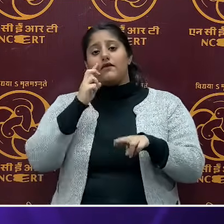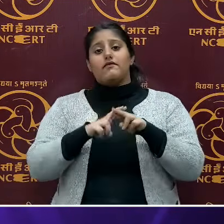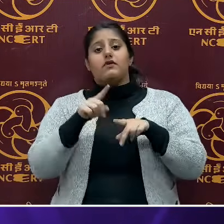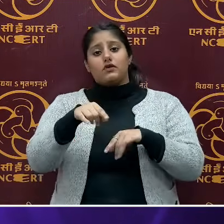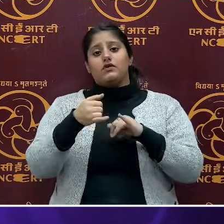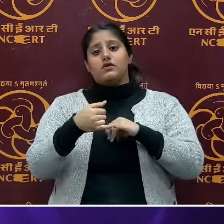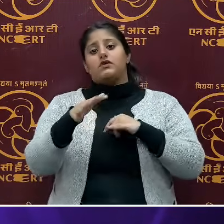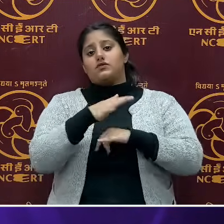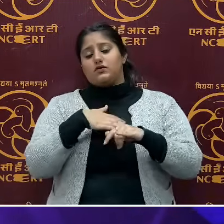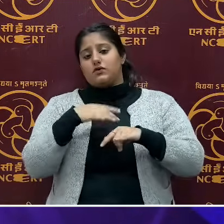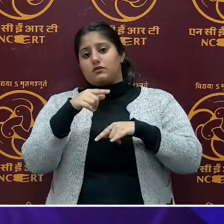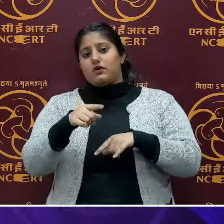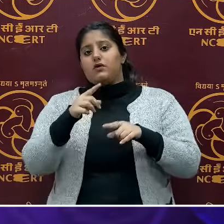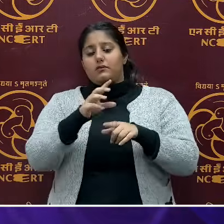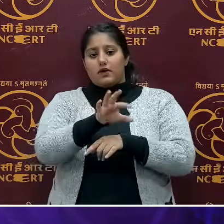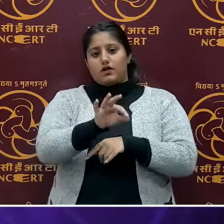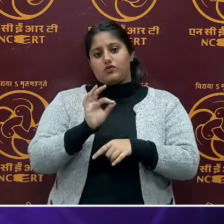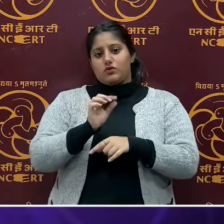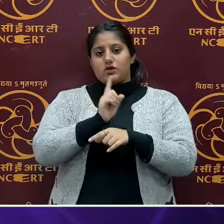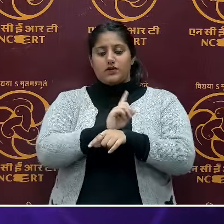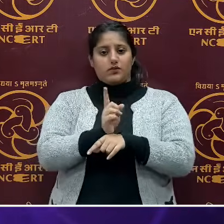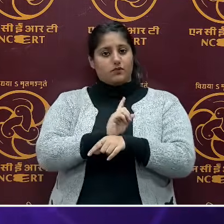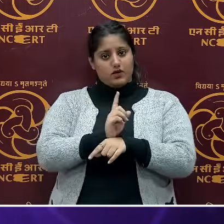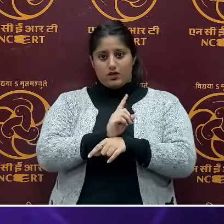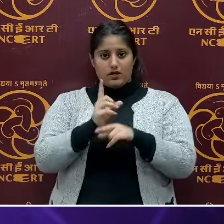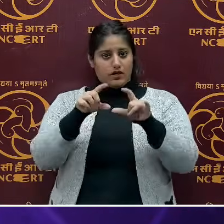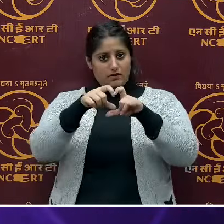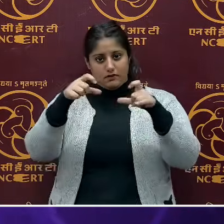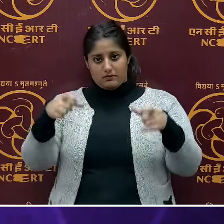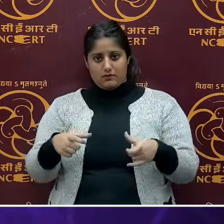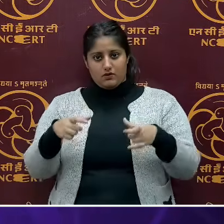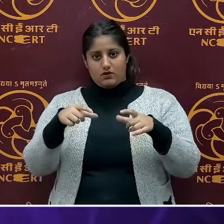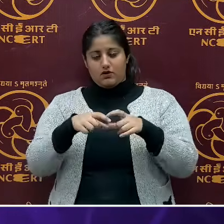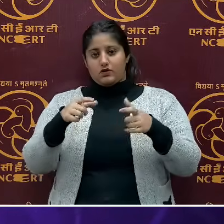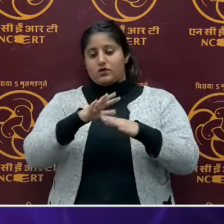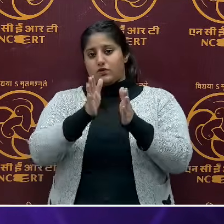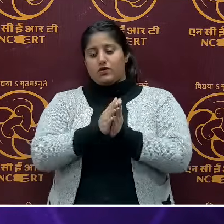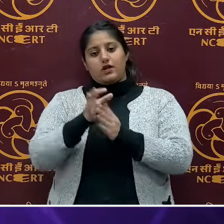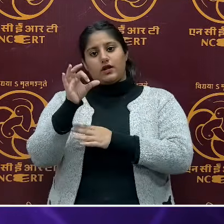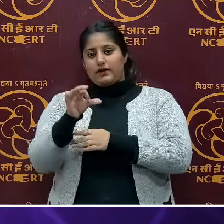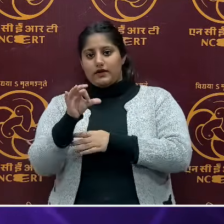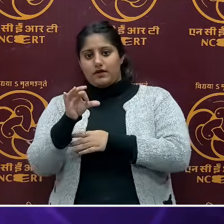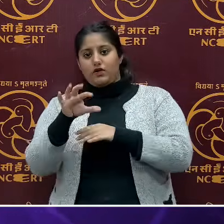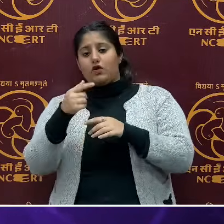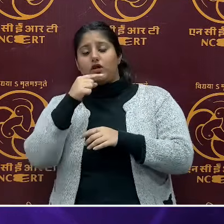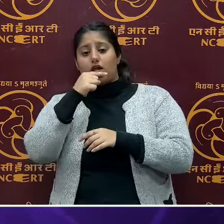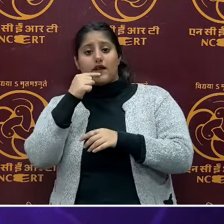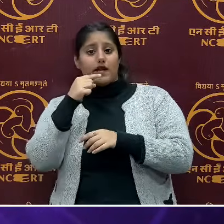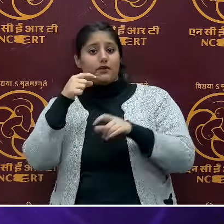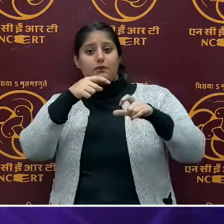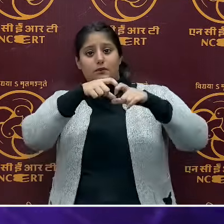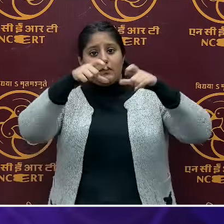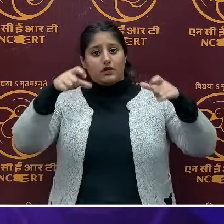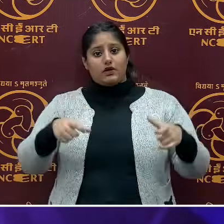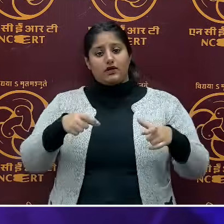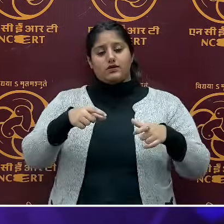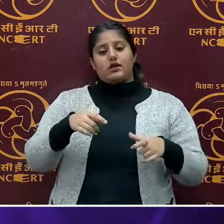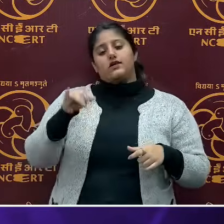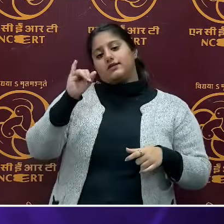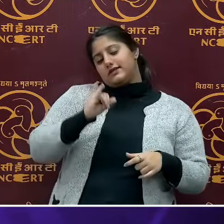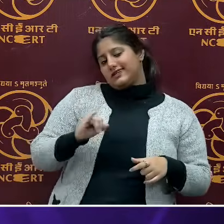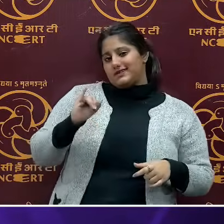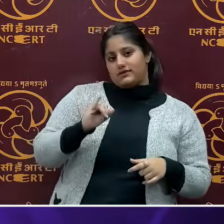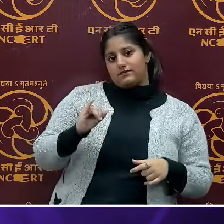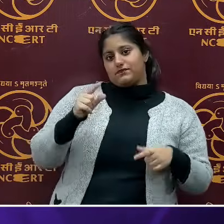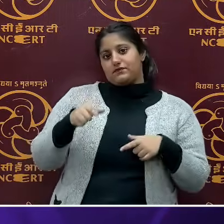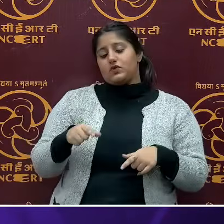I'll take the grey bricks, number of grey bricks are 9. Okay. And number of red bricks are 6.